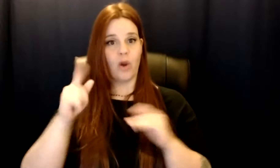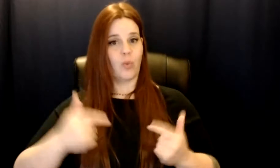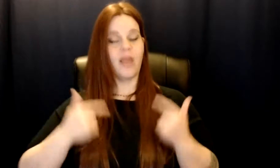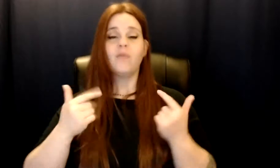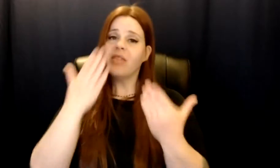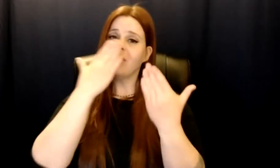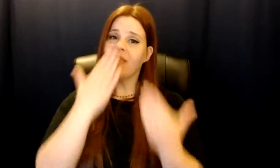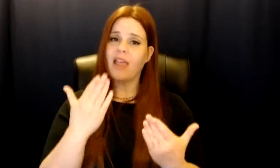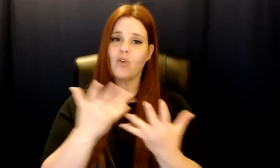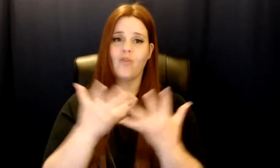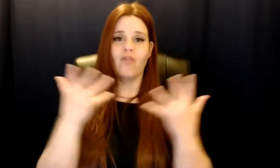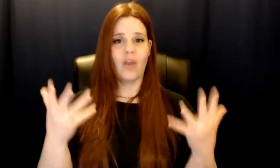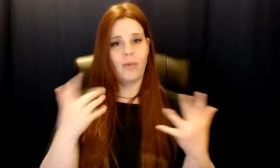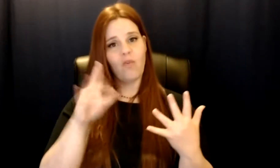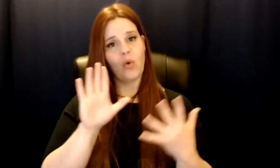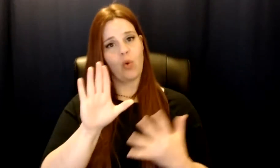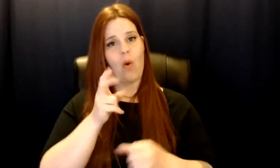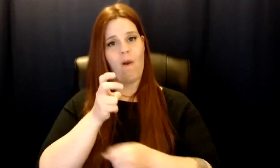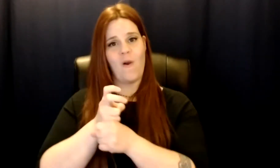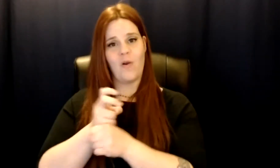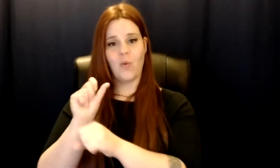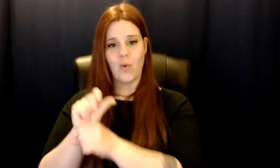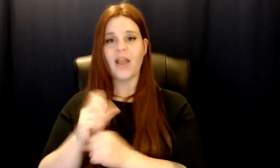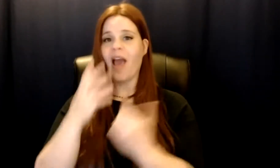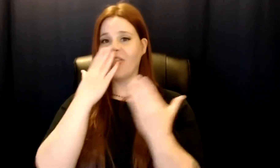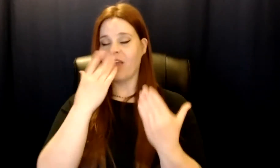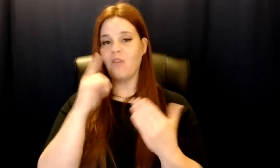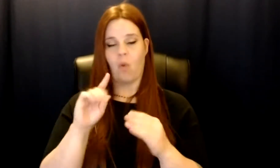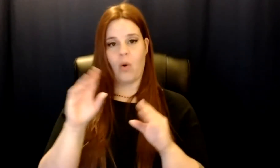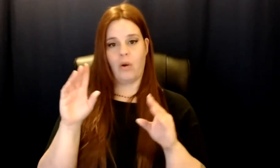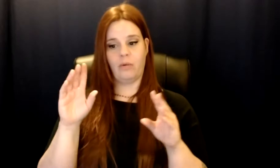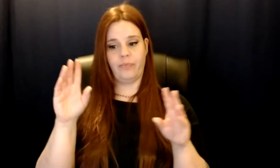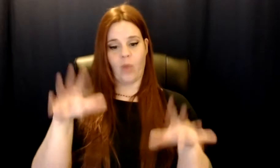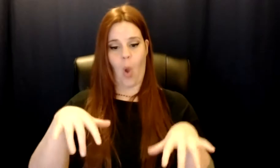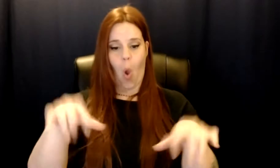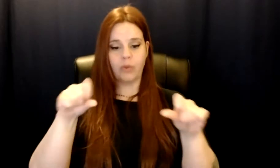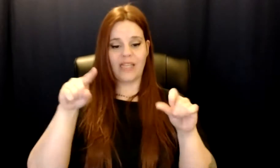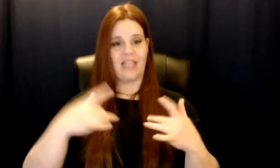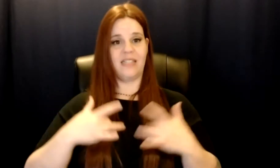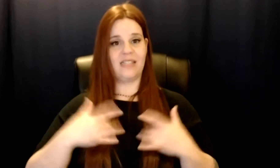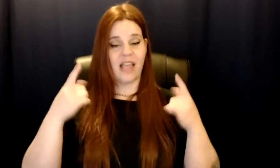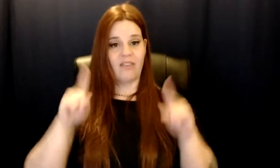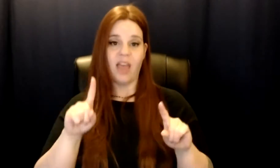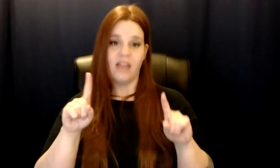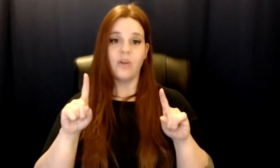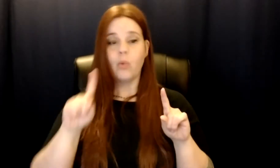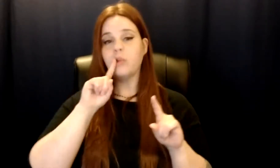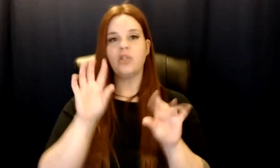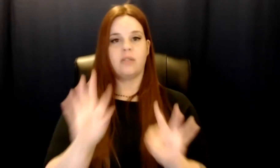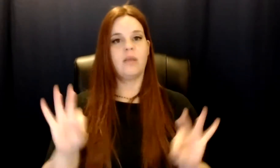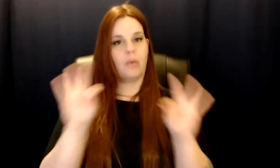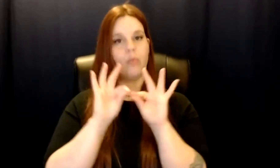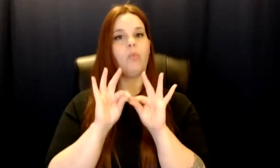very much for your hard work, and also thank you for putting on this event, which is important to have